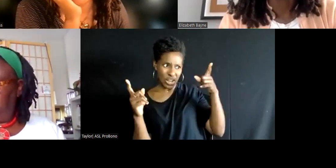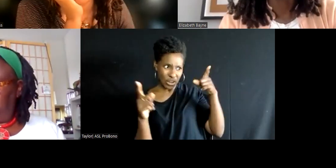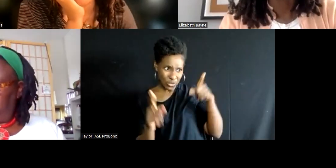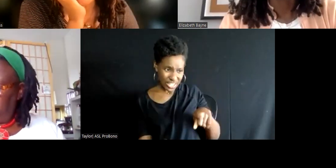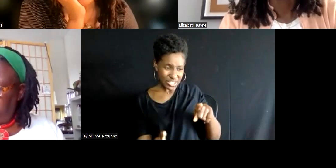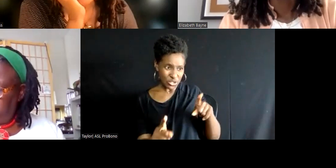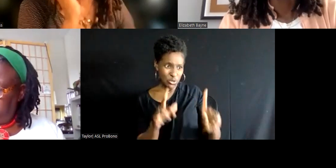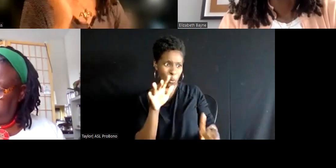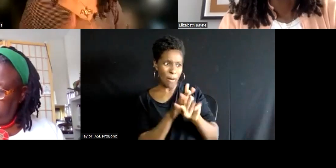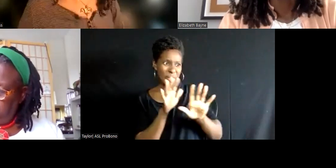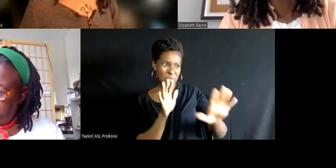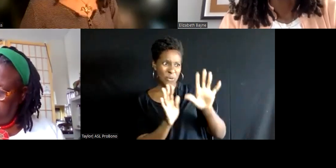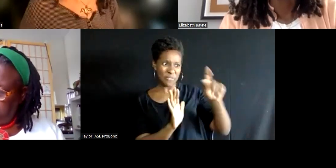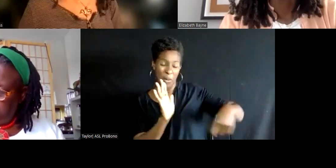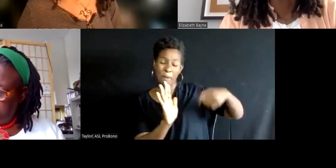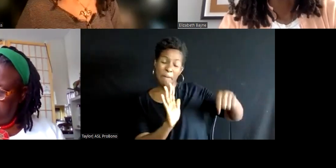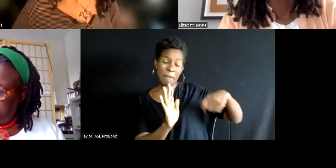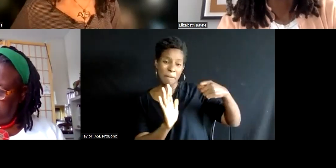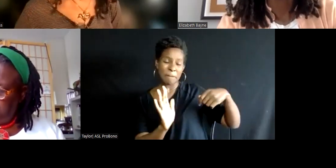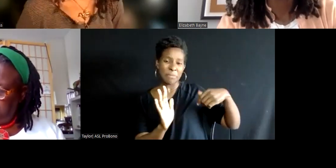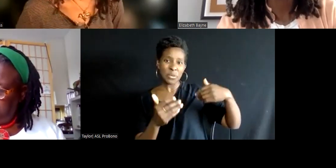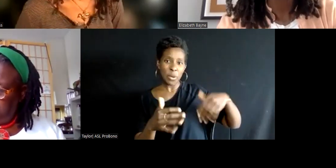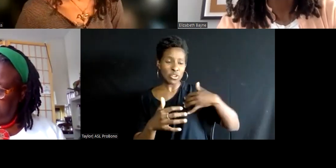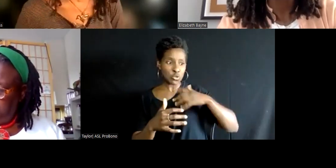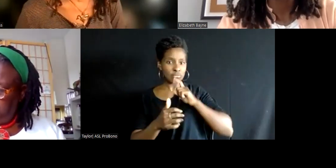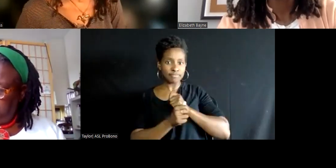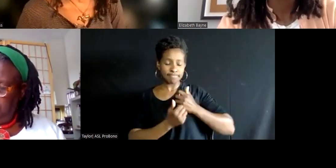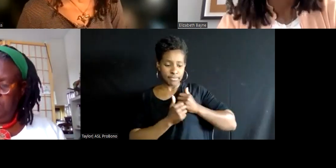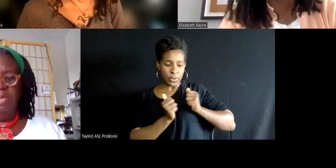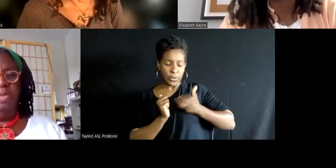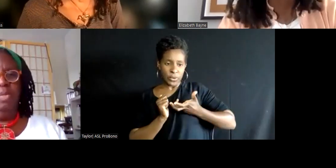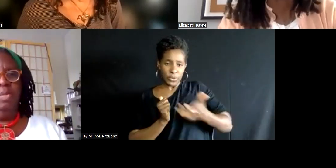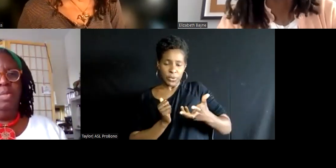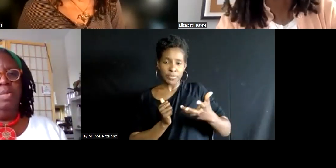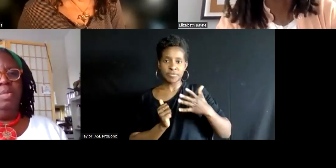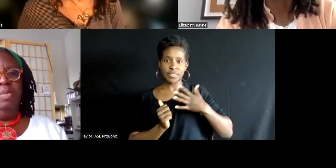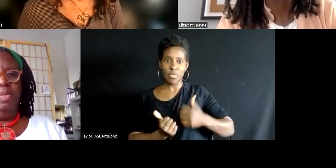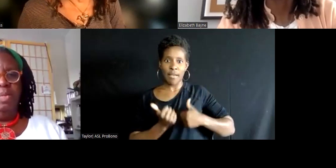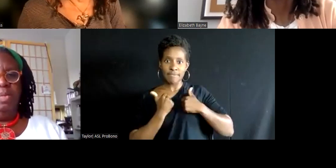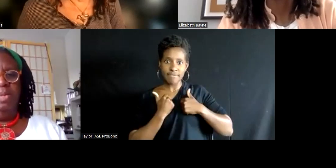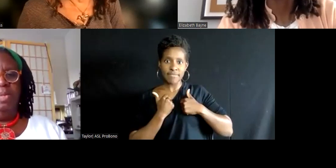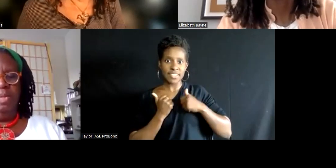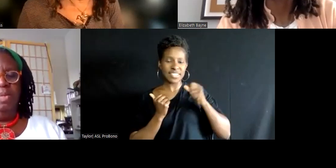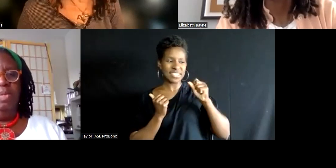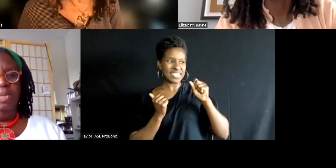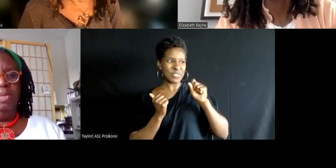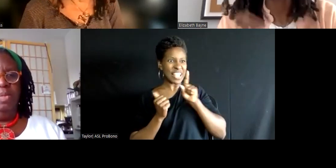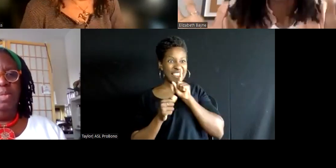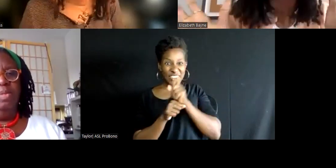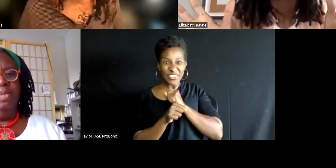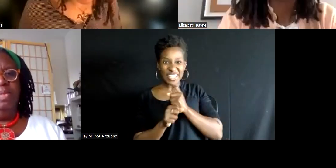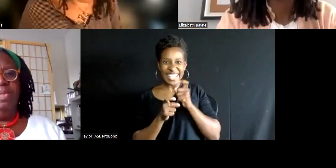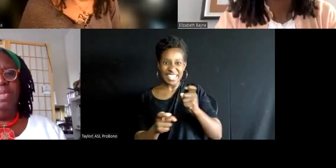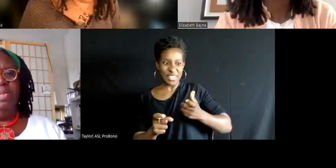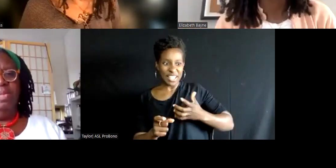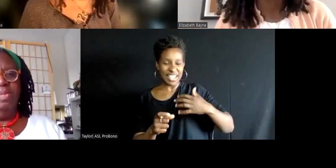film, because it's like bearing a breast, even though we're mammals and we're It's